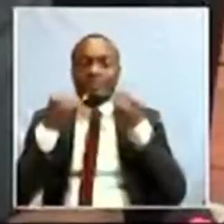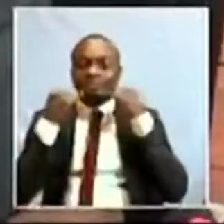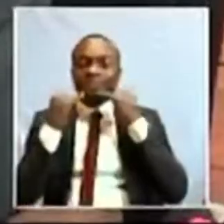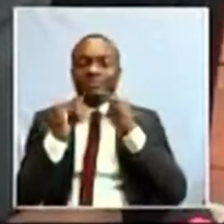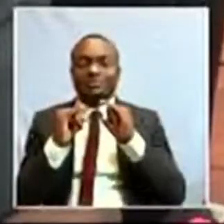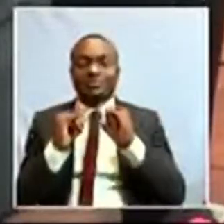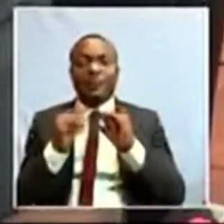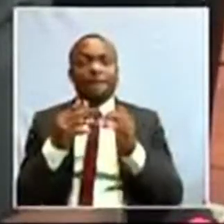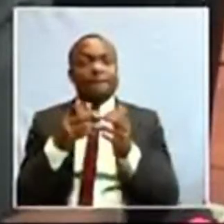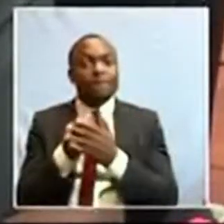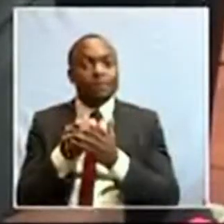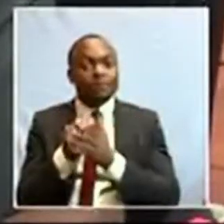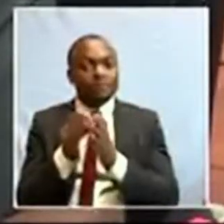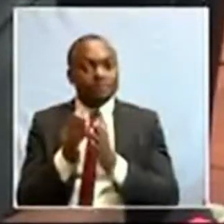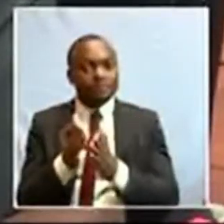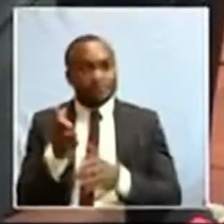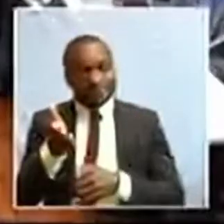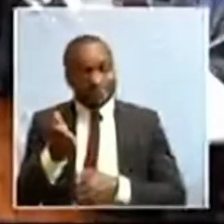Finance.